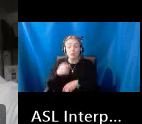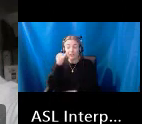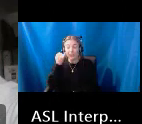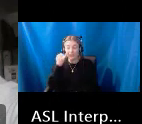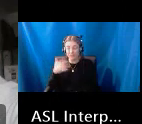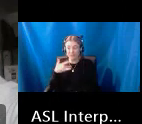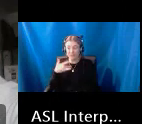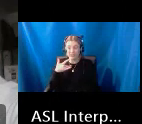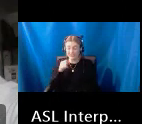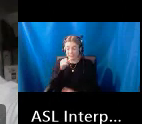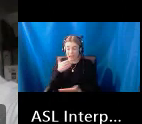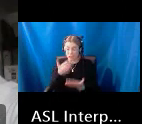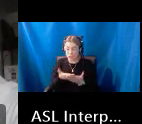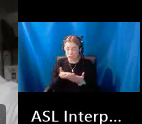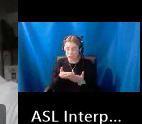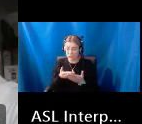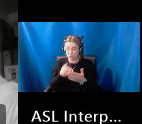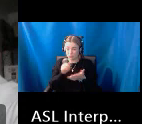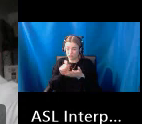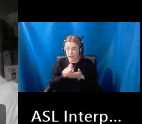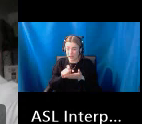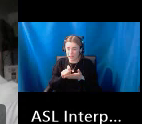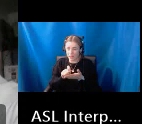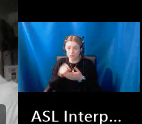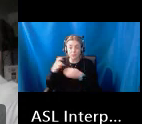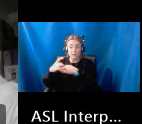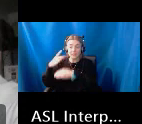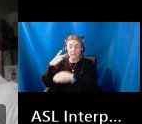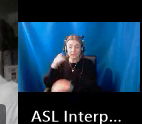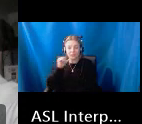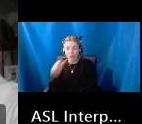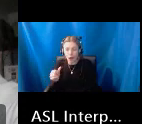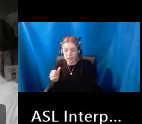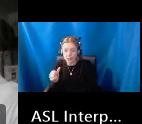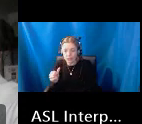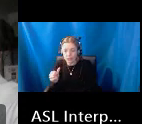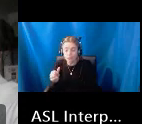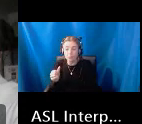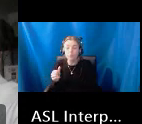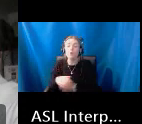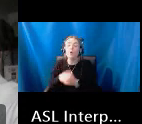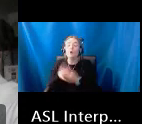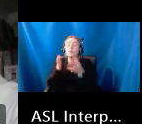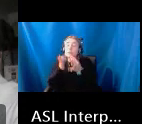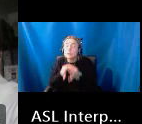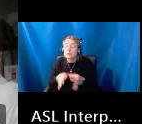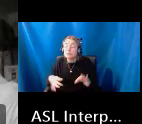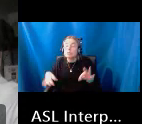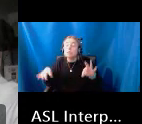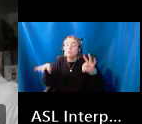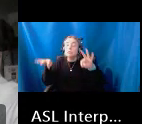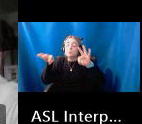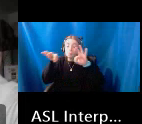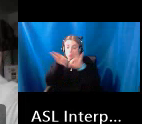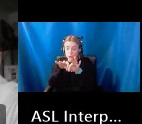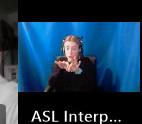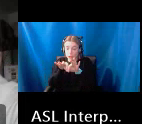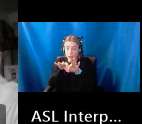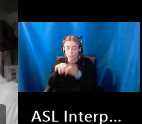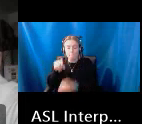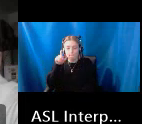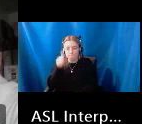So I can't stress this enough about the importance of time. You must be able to make time to do